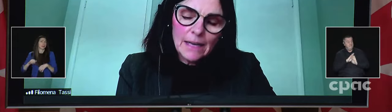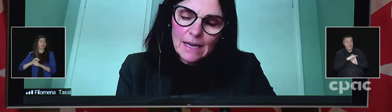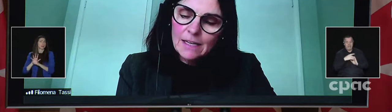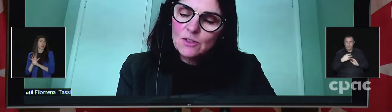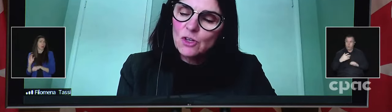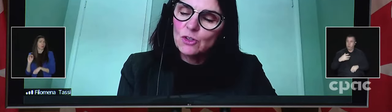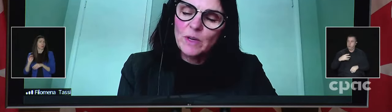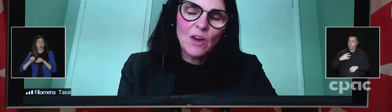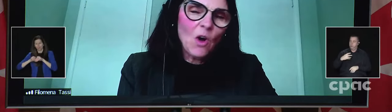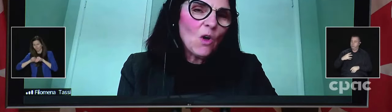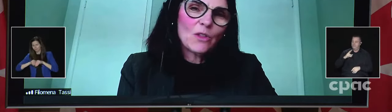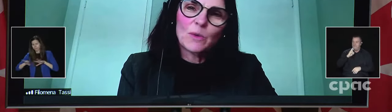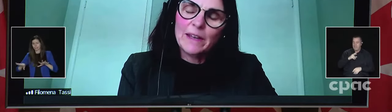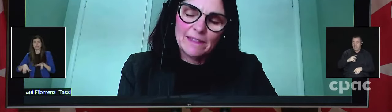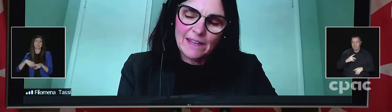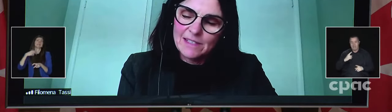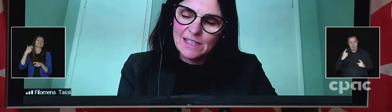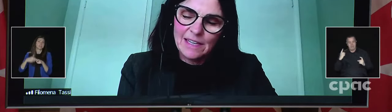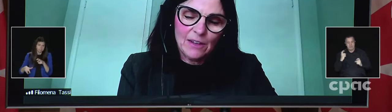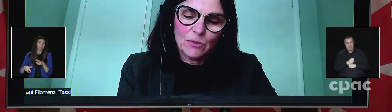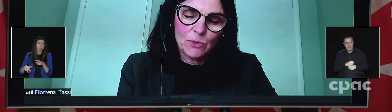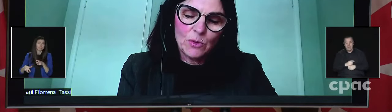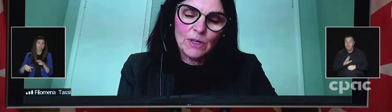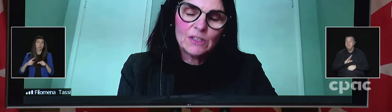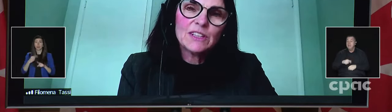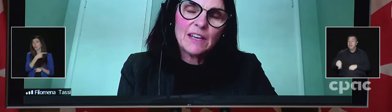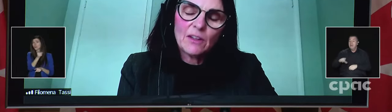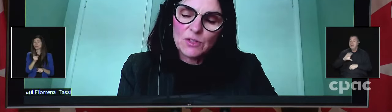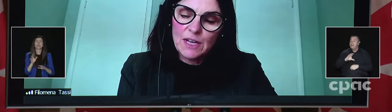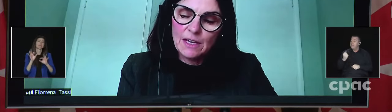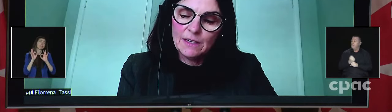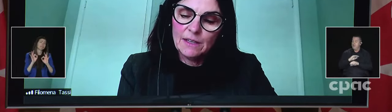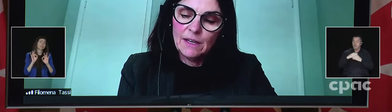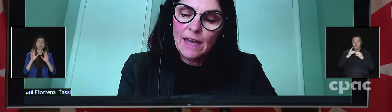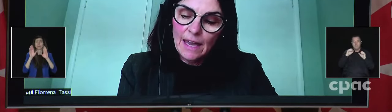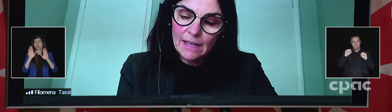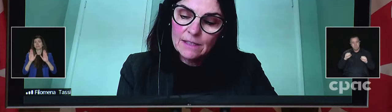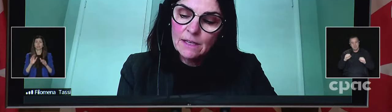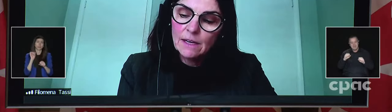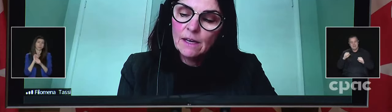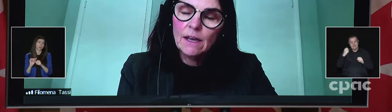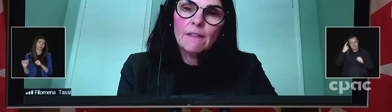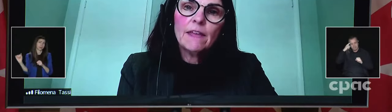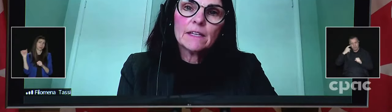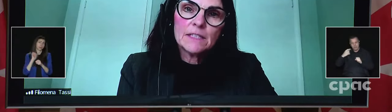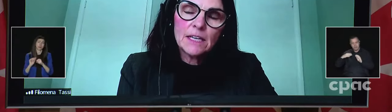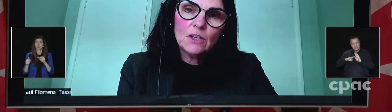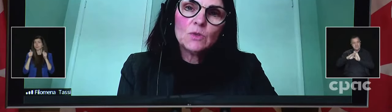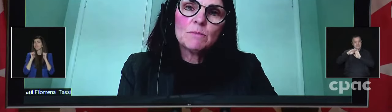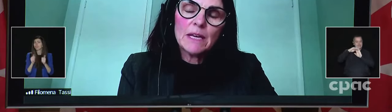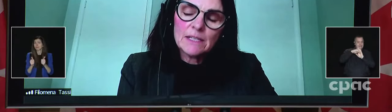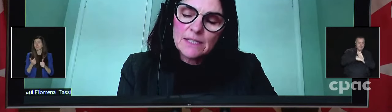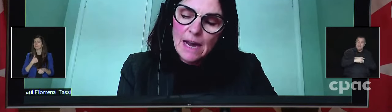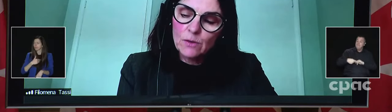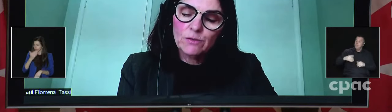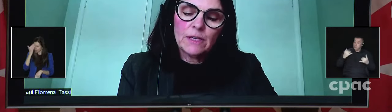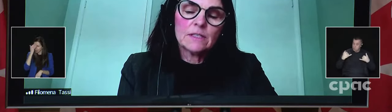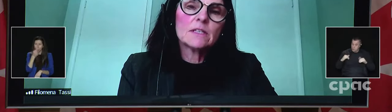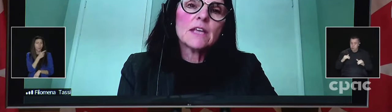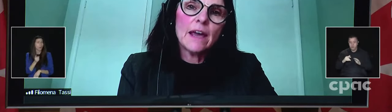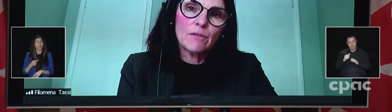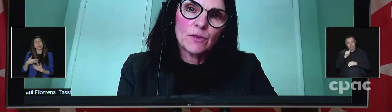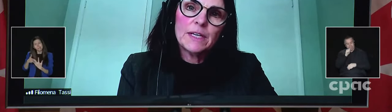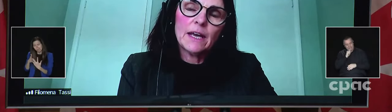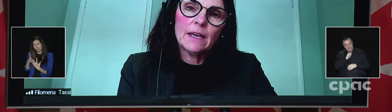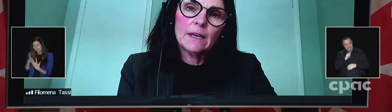but Canadians are doing all the right things to get through to the other side. And they continue to make